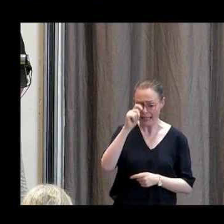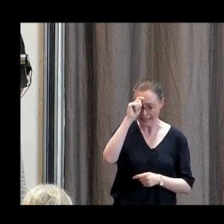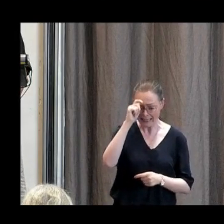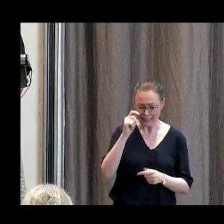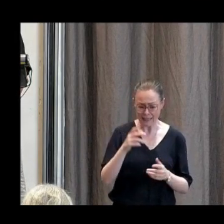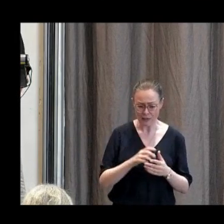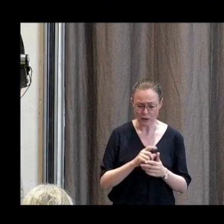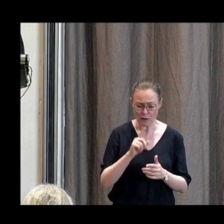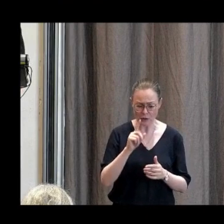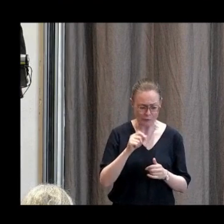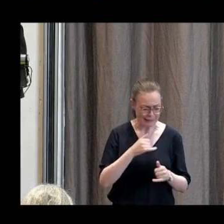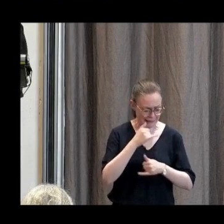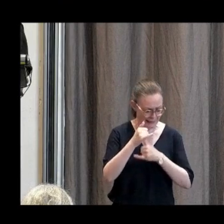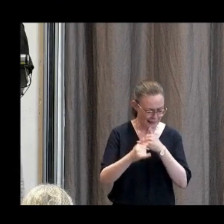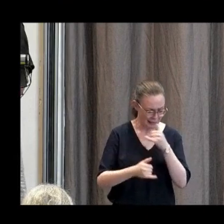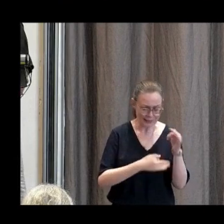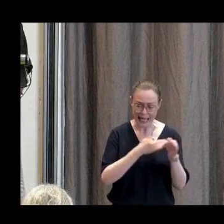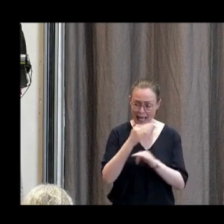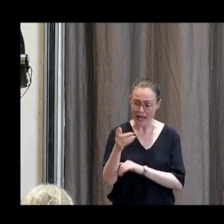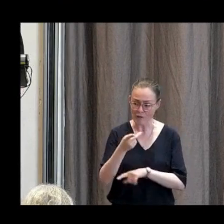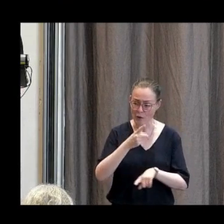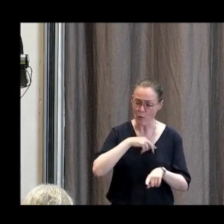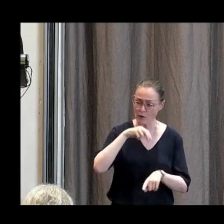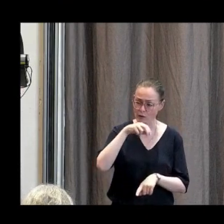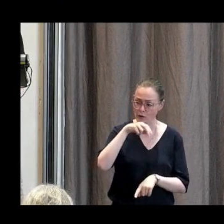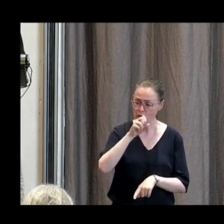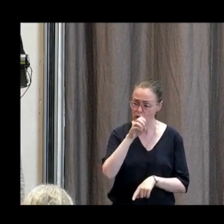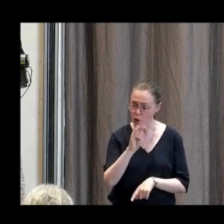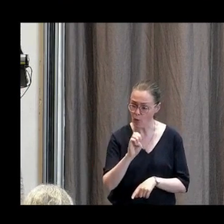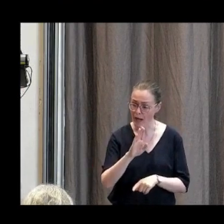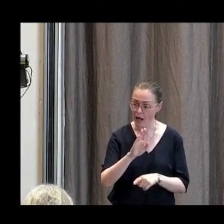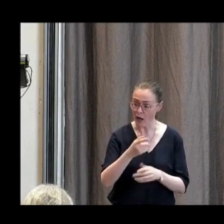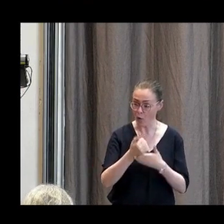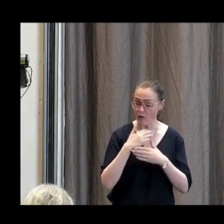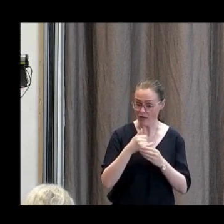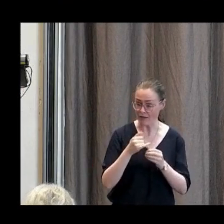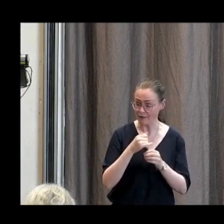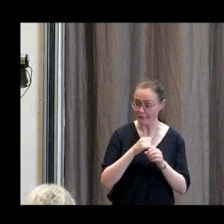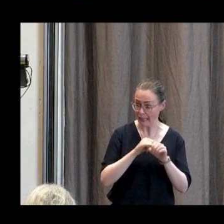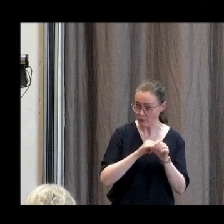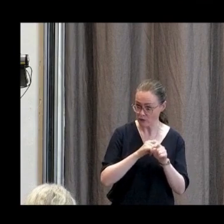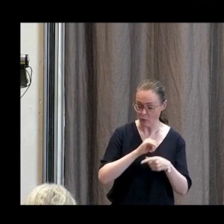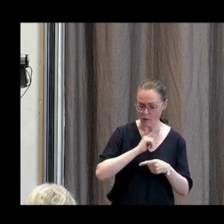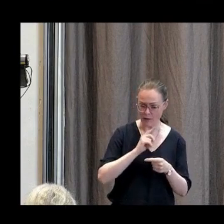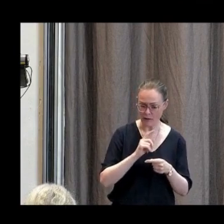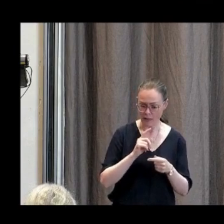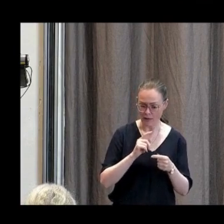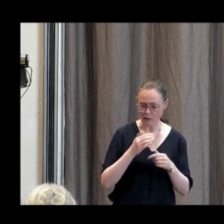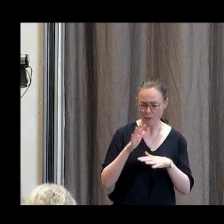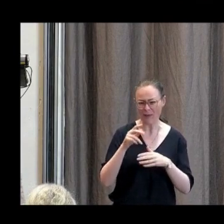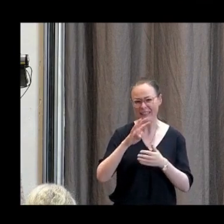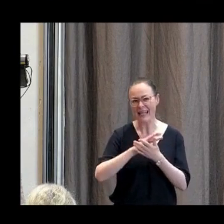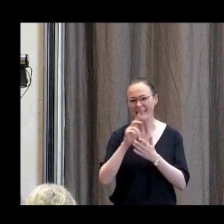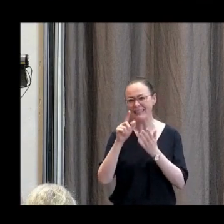post his Nobel Award in chemistry. So this in 1971,